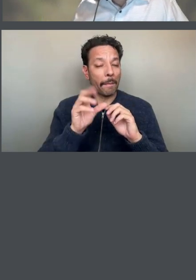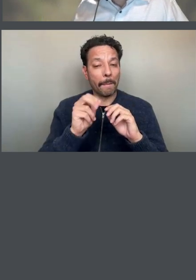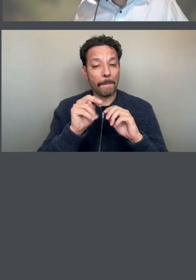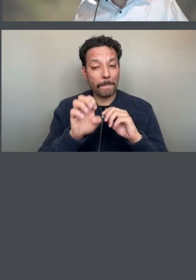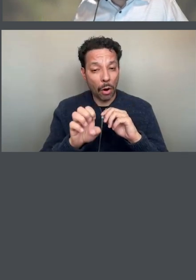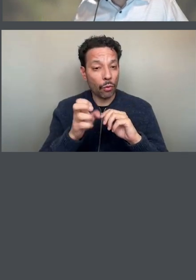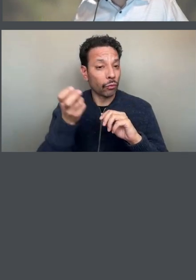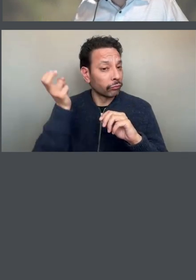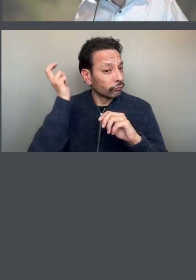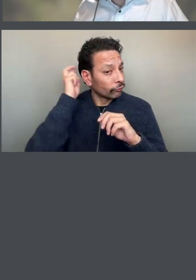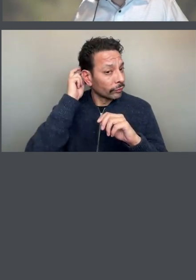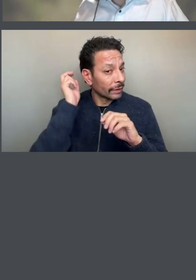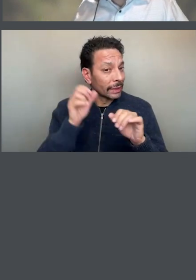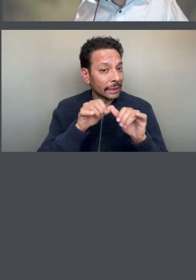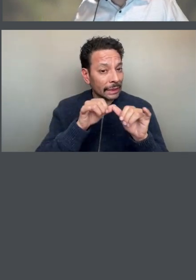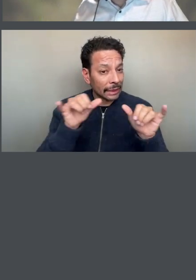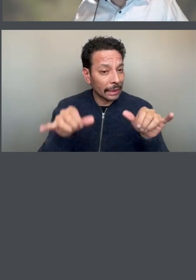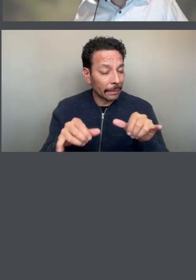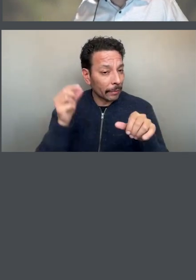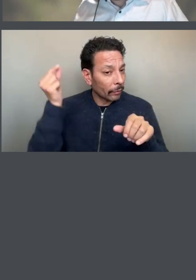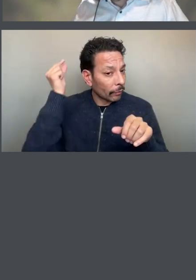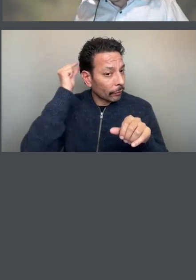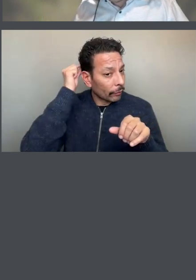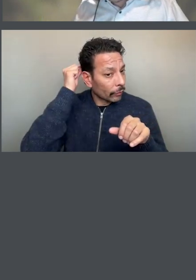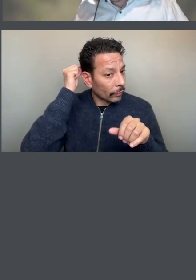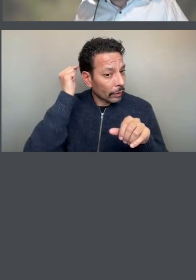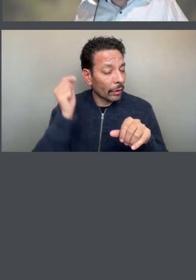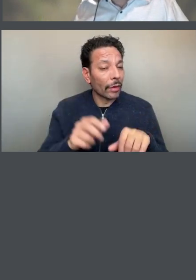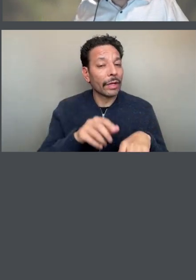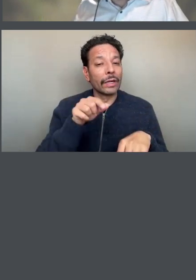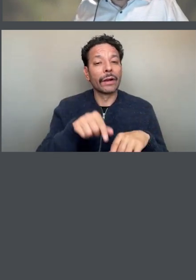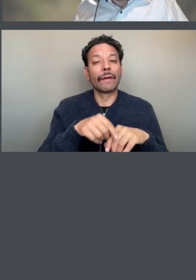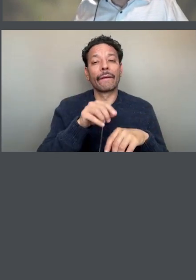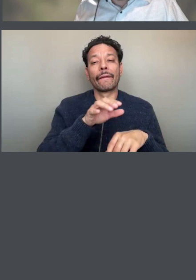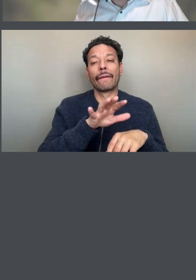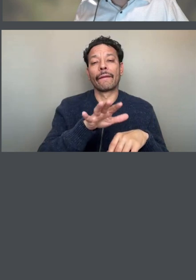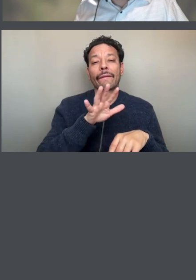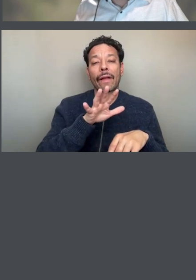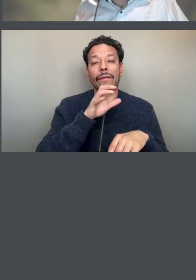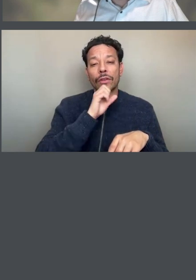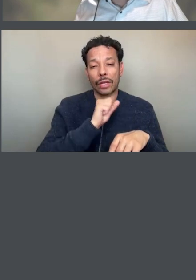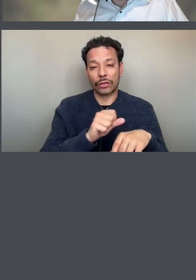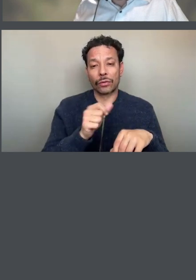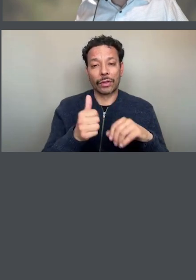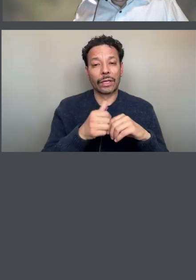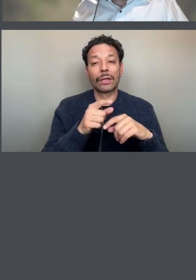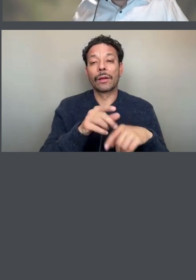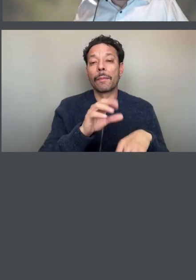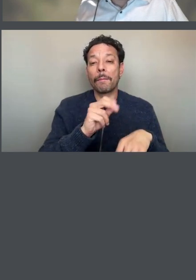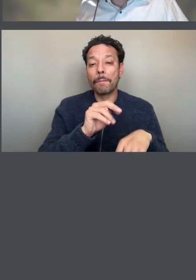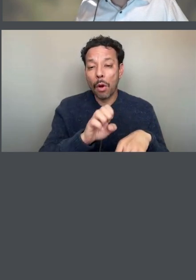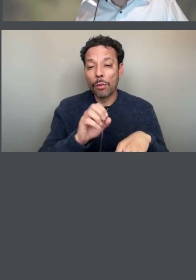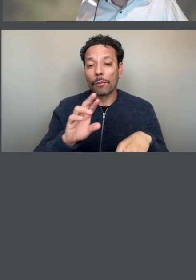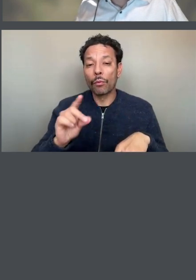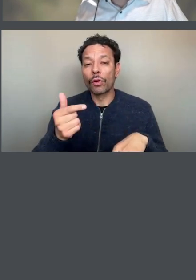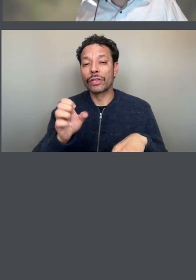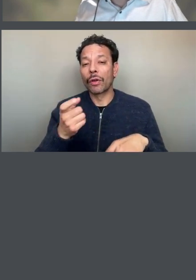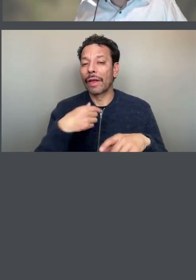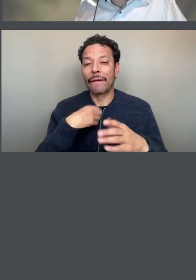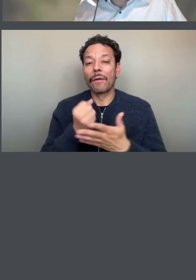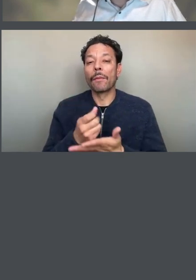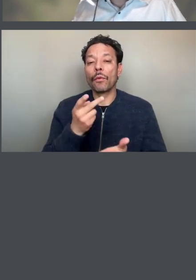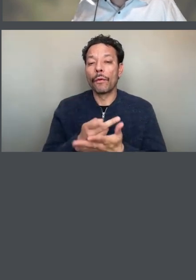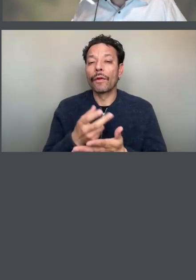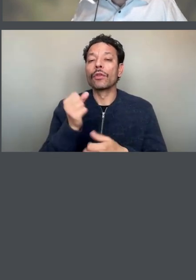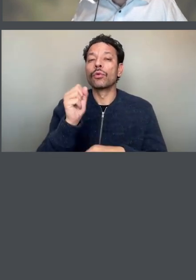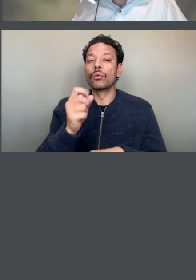systems, they are also FDA approved down to 5 years of age, with the exception of the bone bridge, which still only has approval down to 12